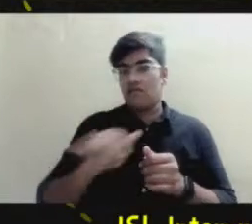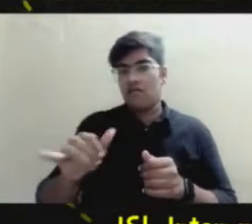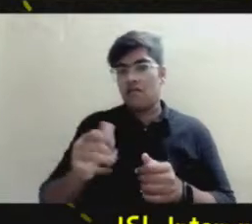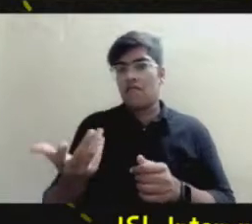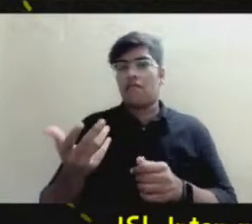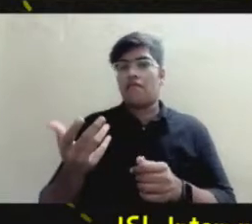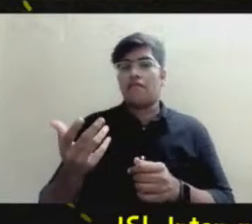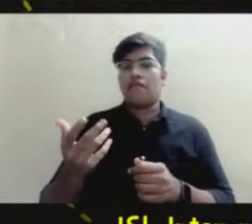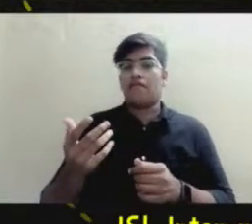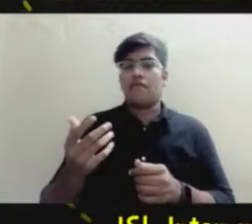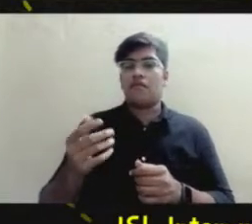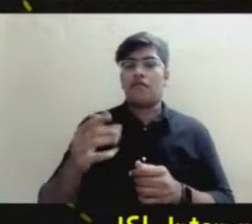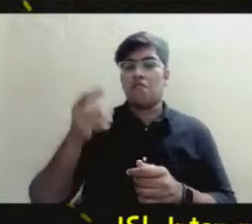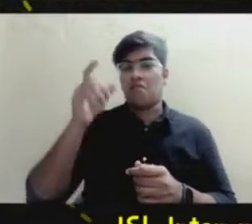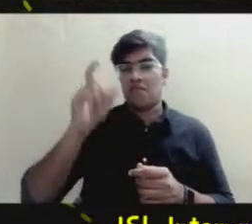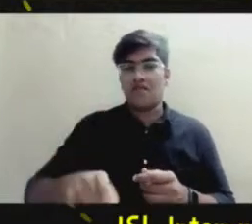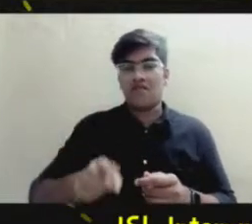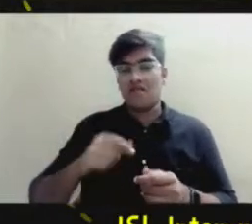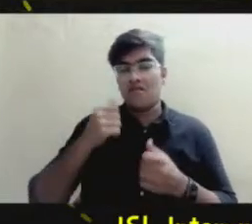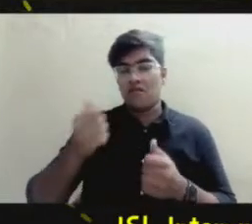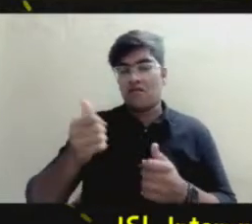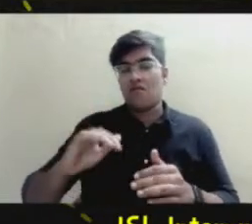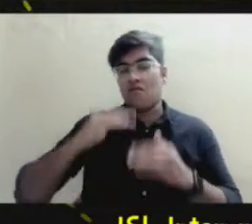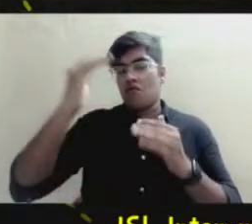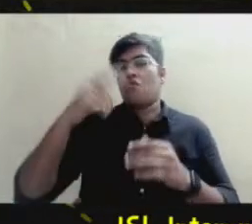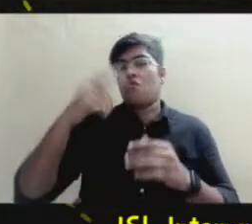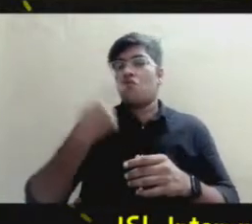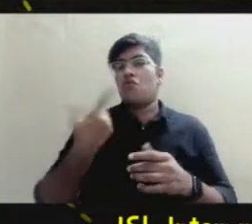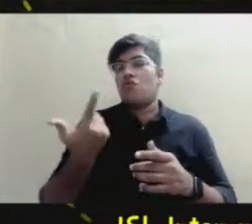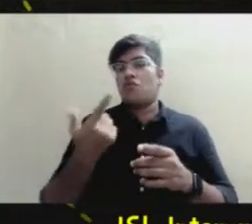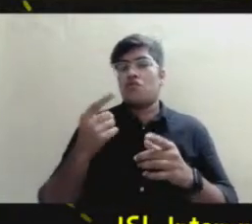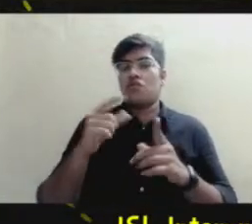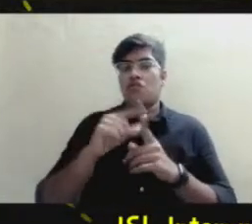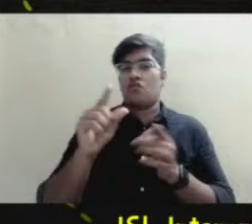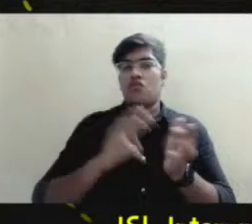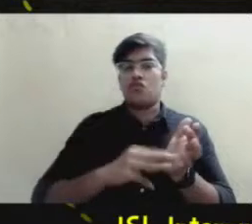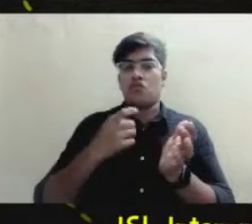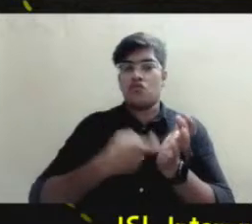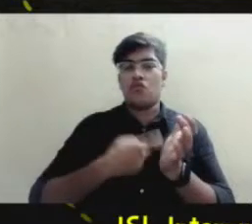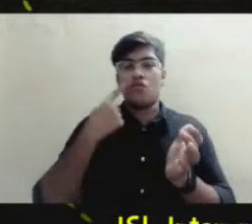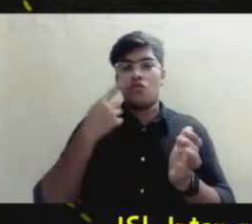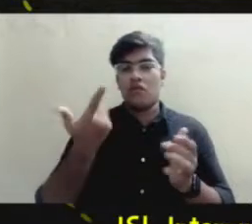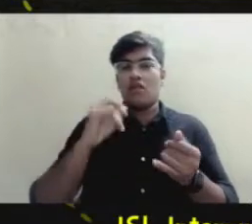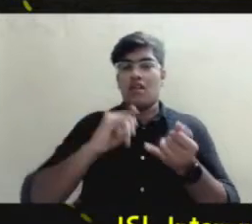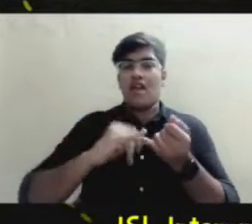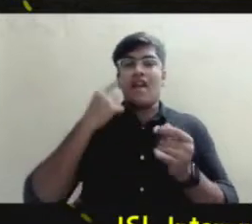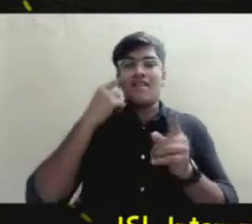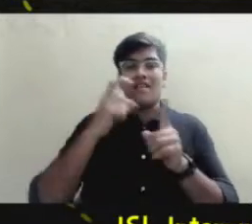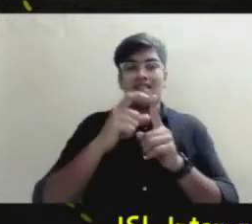great iconic performers of Tumri, like let's say Srimati Siddheshwari Devi, who